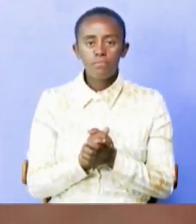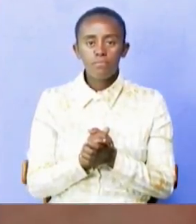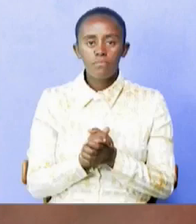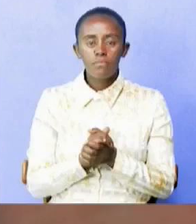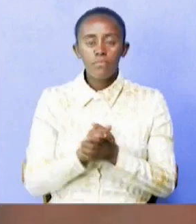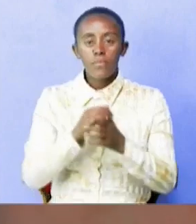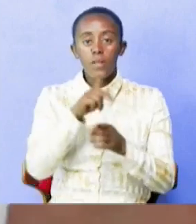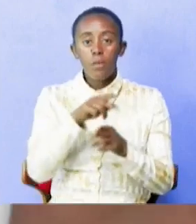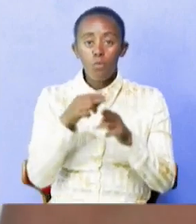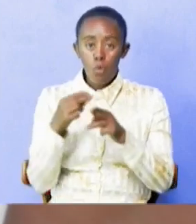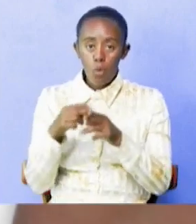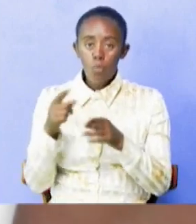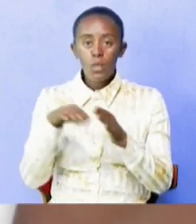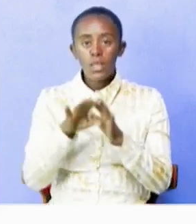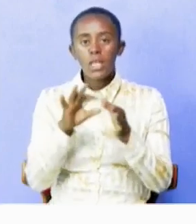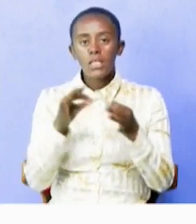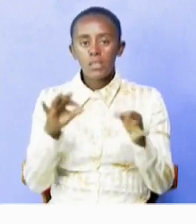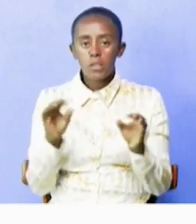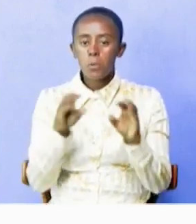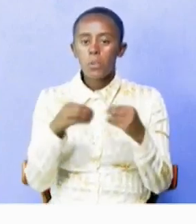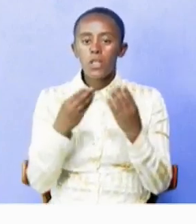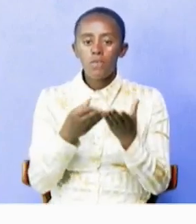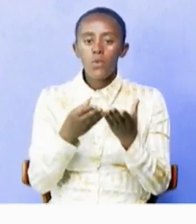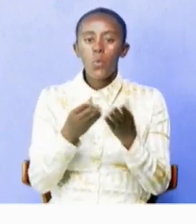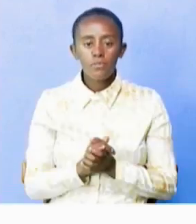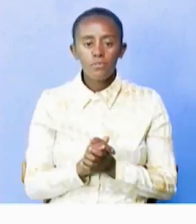The pronoun in the statement. I will give you an example.